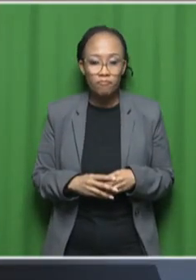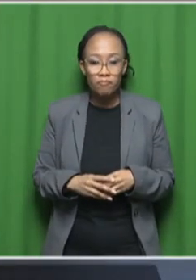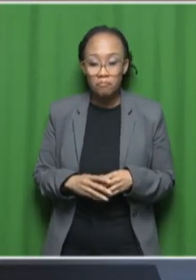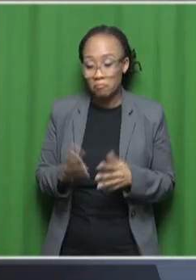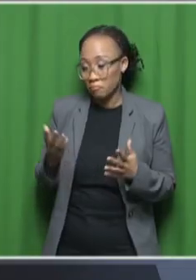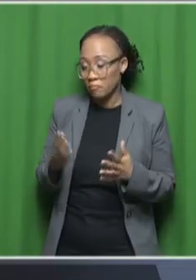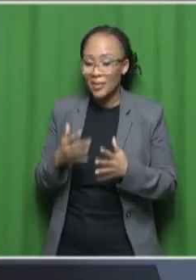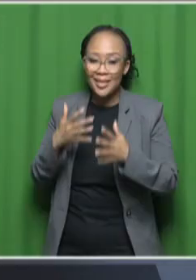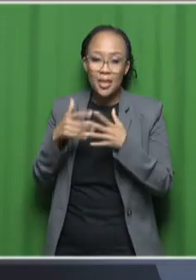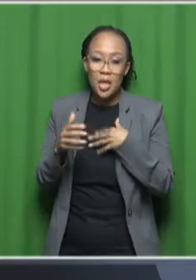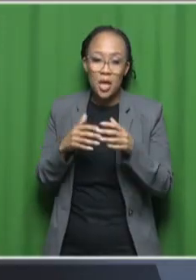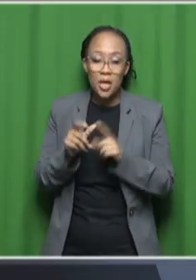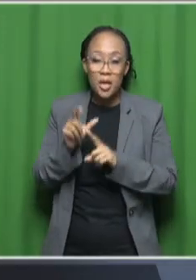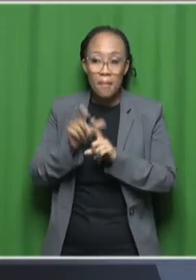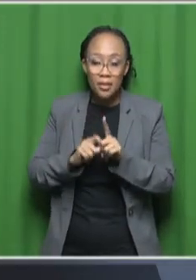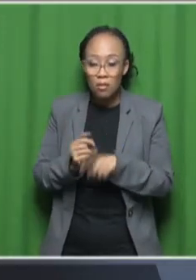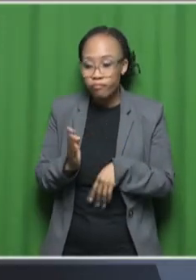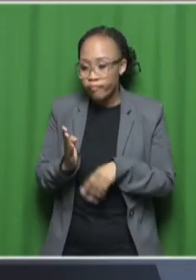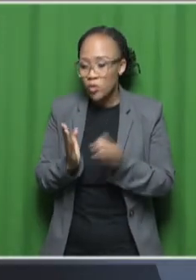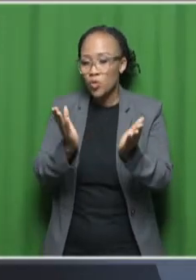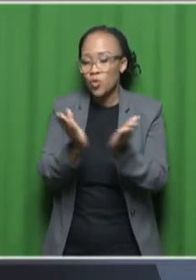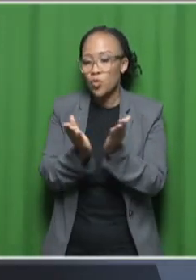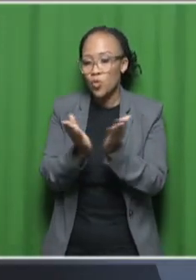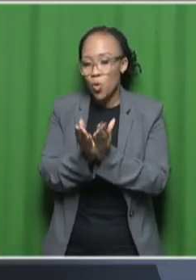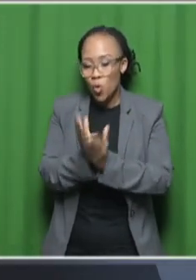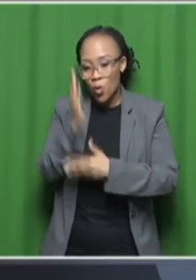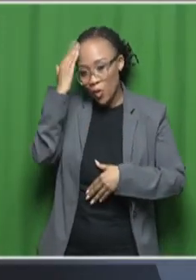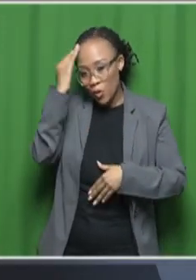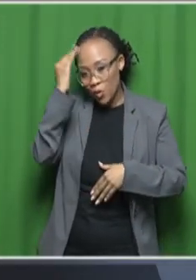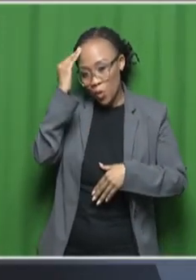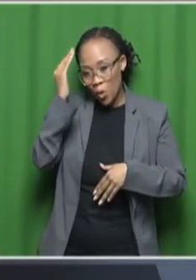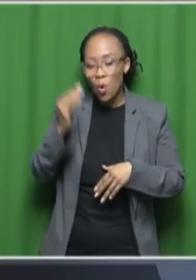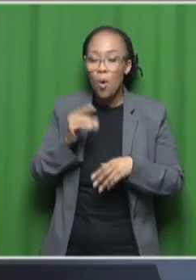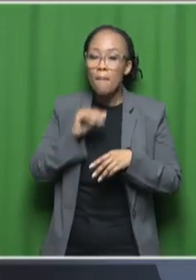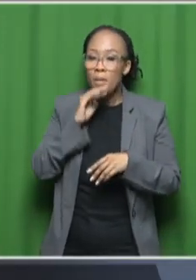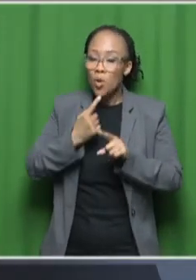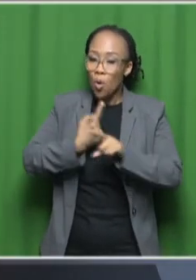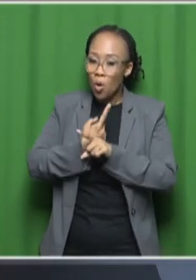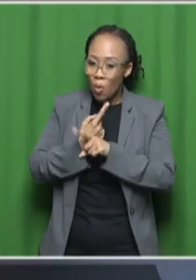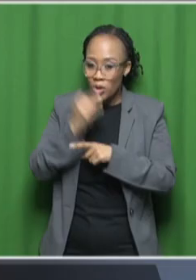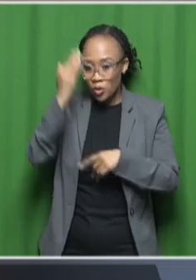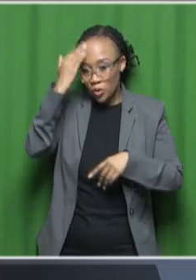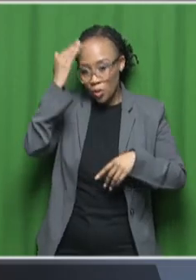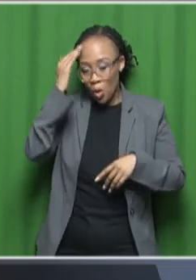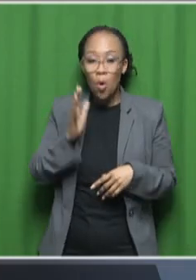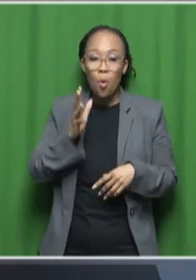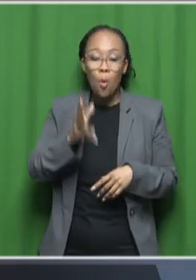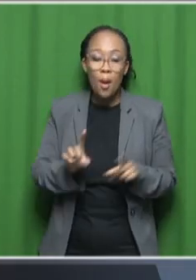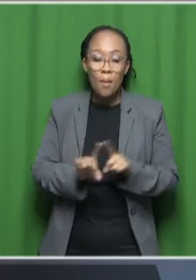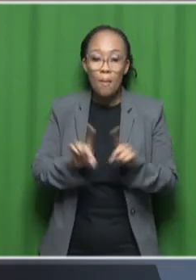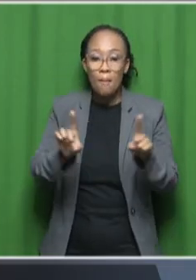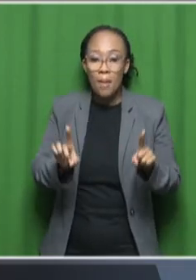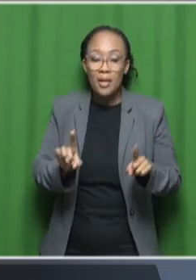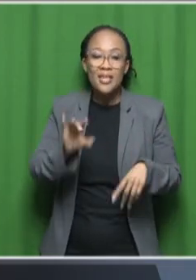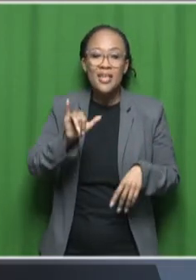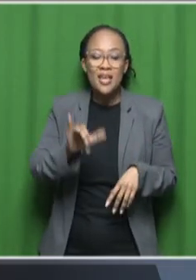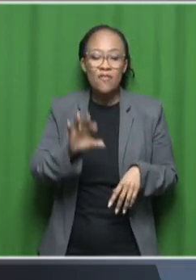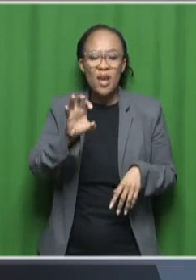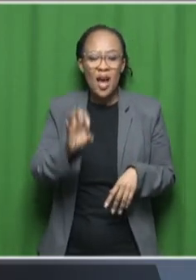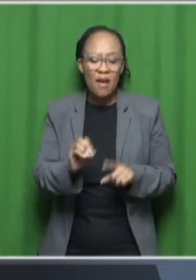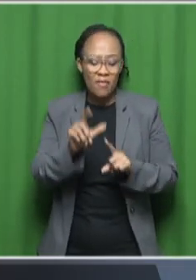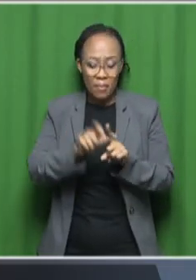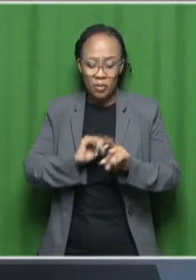or anyone in the school that you might know of, unfortunately, you might not always know, but if there's anyone that has a sudden severe